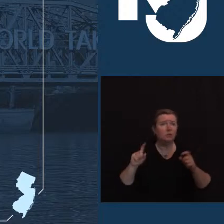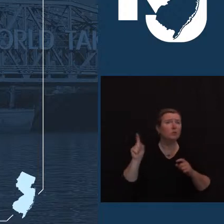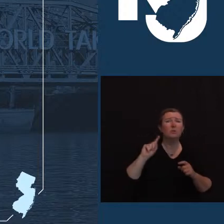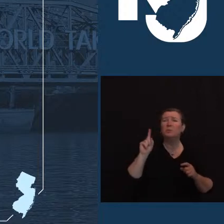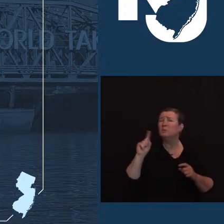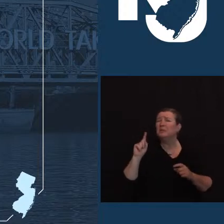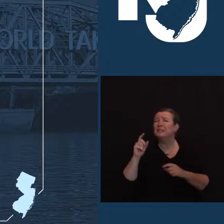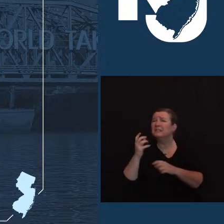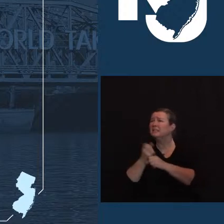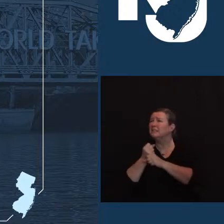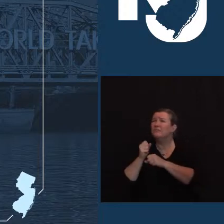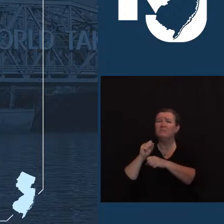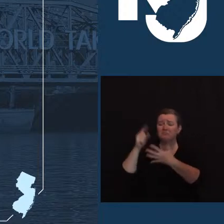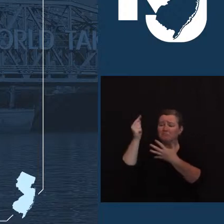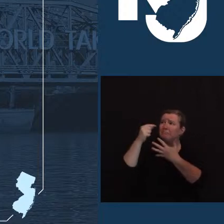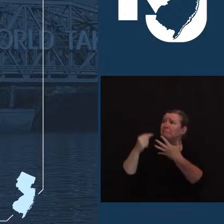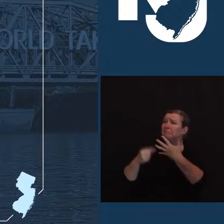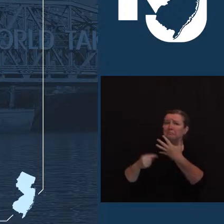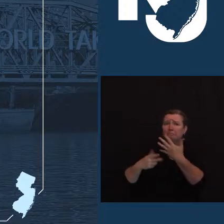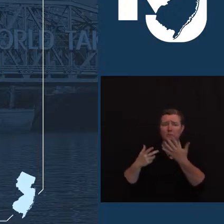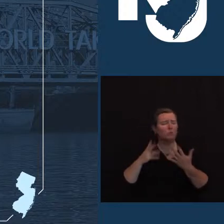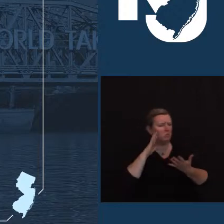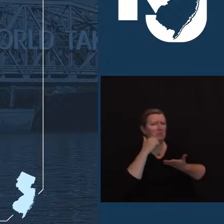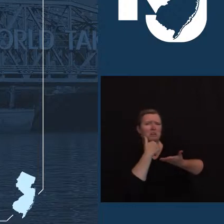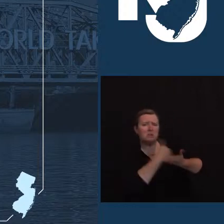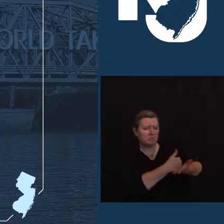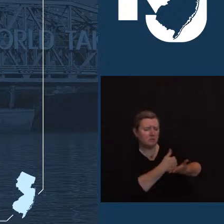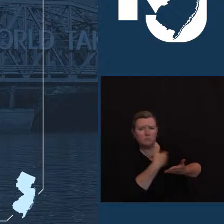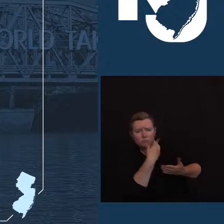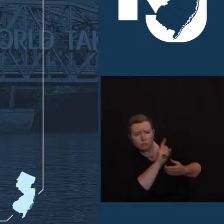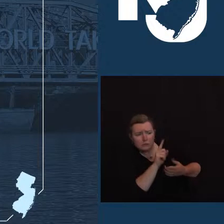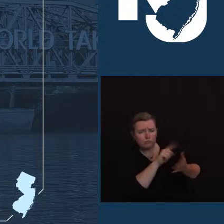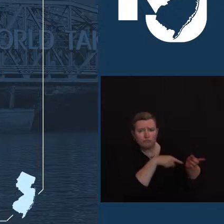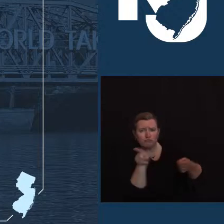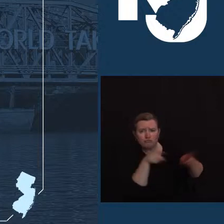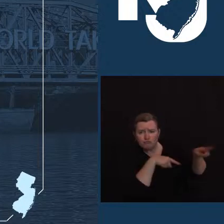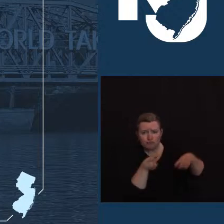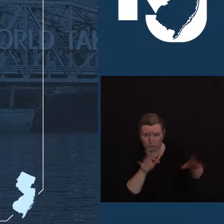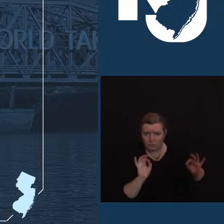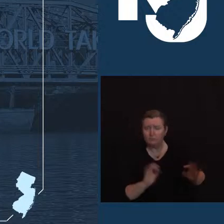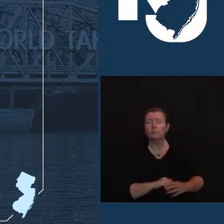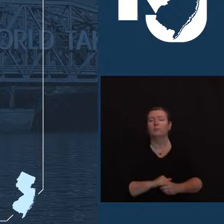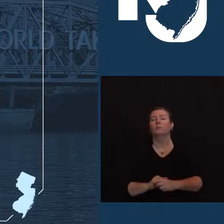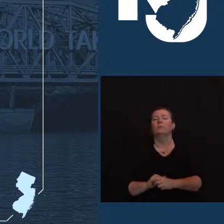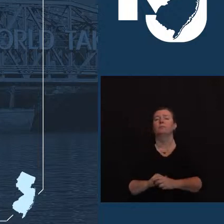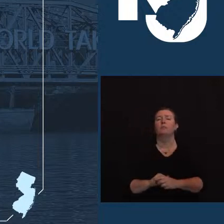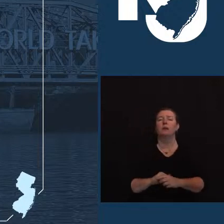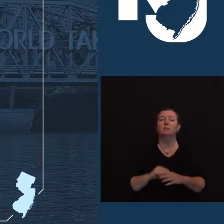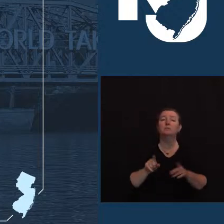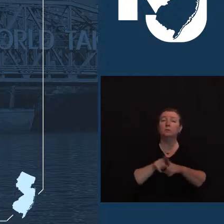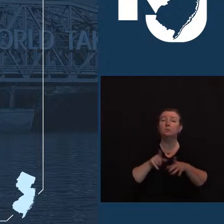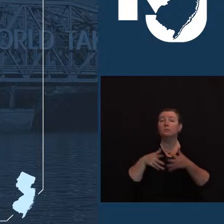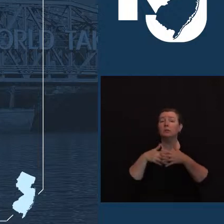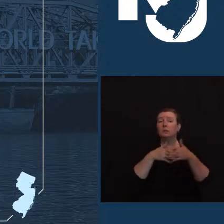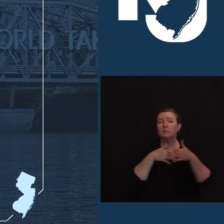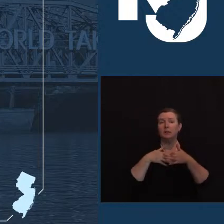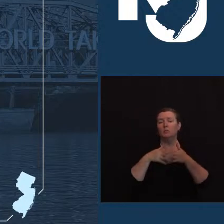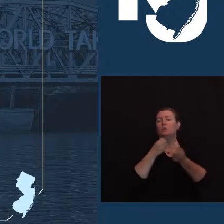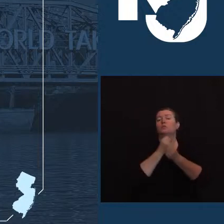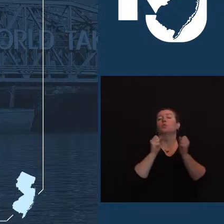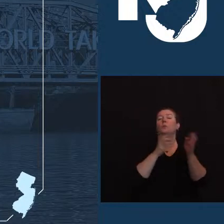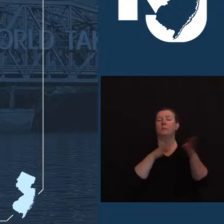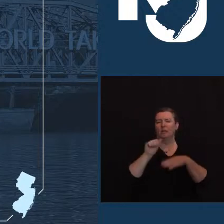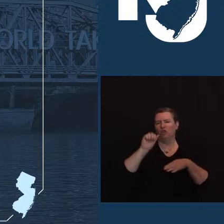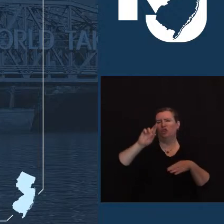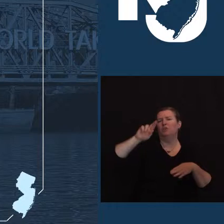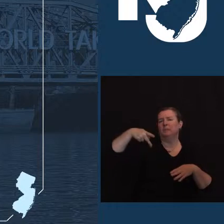also must make the most of the American Rescue Plan funds we've been given to support our small business community and our